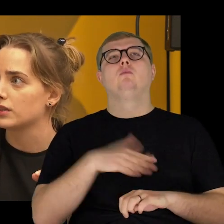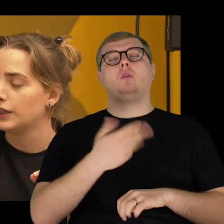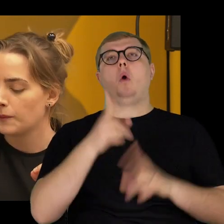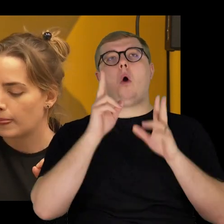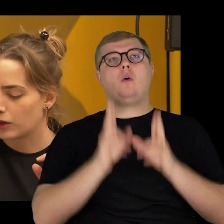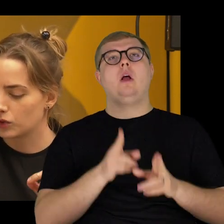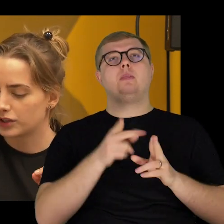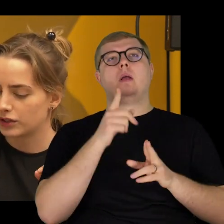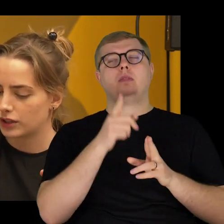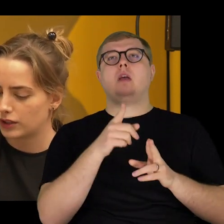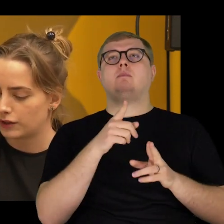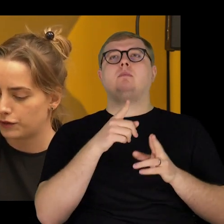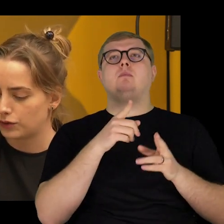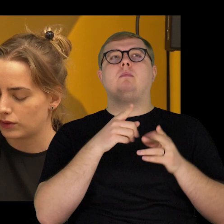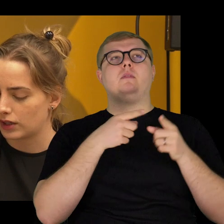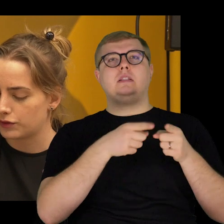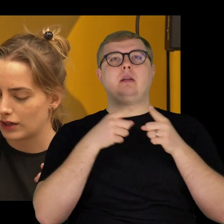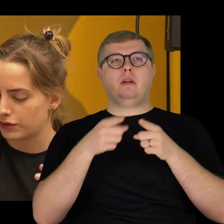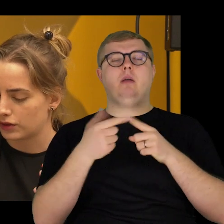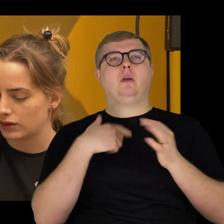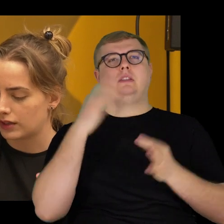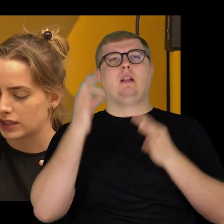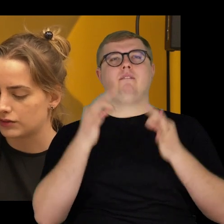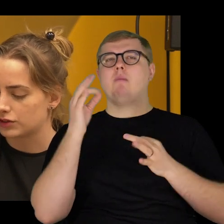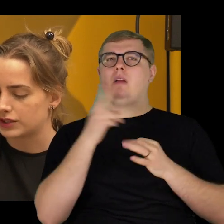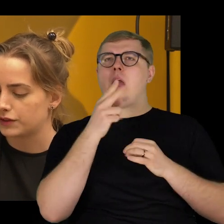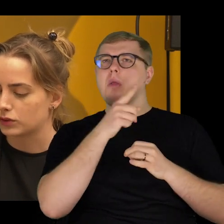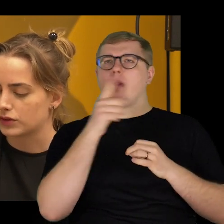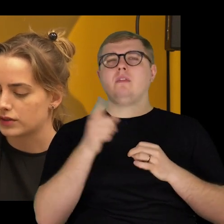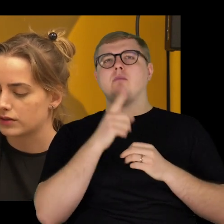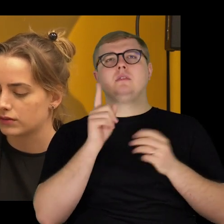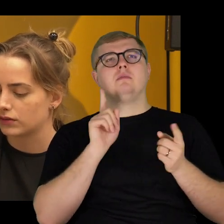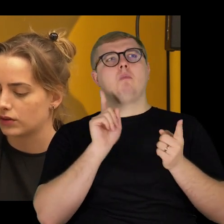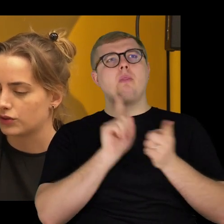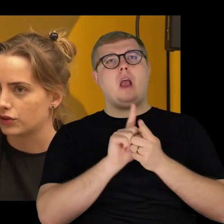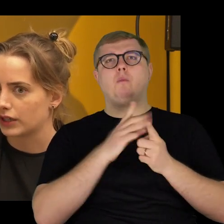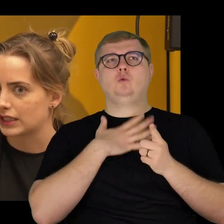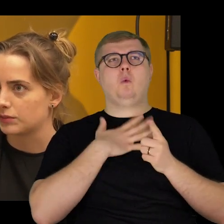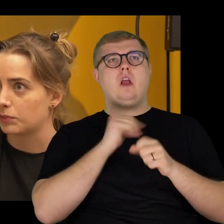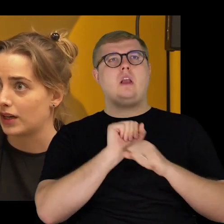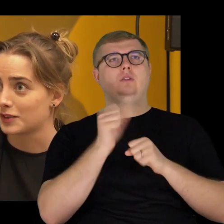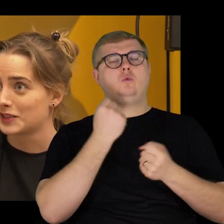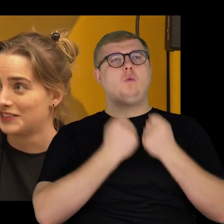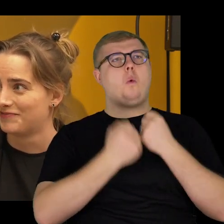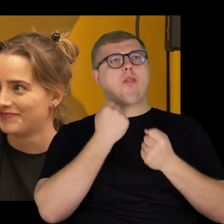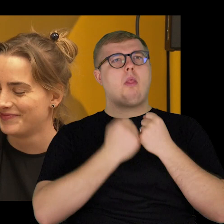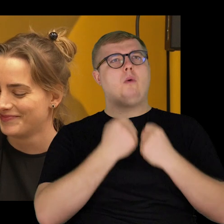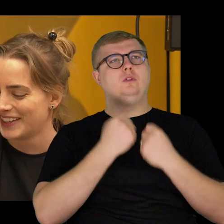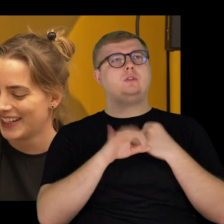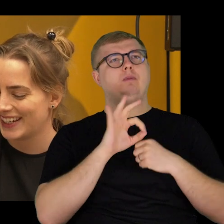disciplines. I wonder if you ever encountered difficulties on your academic paths